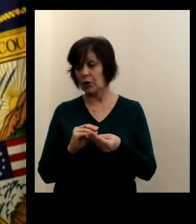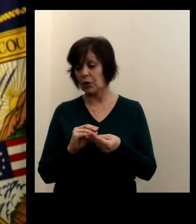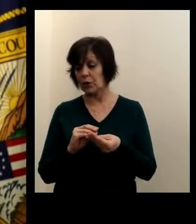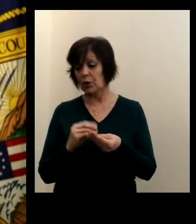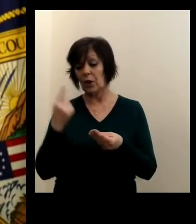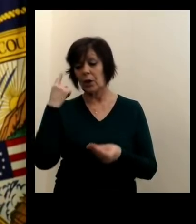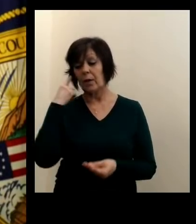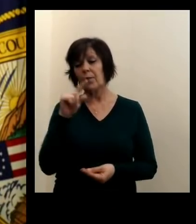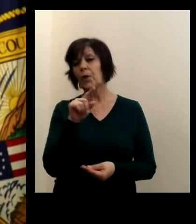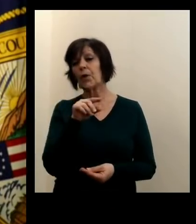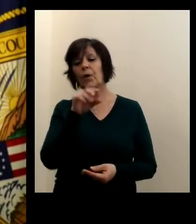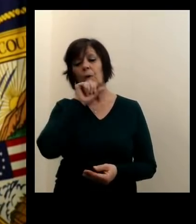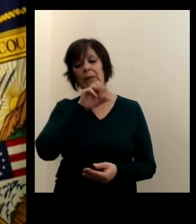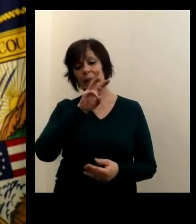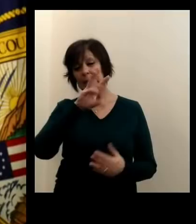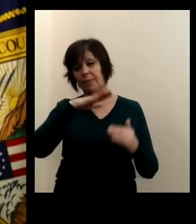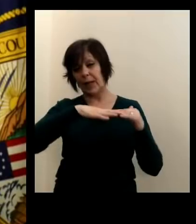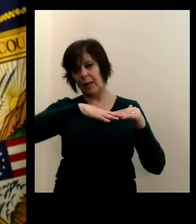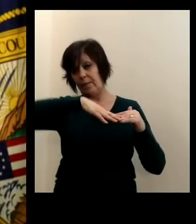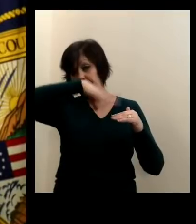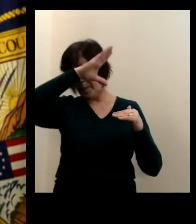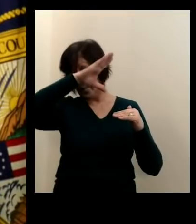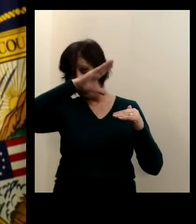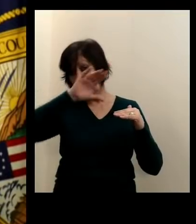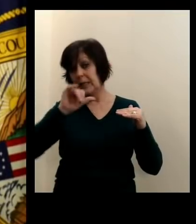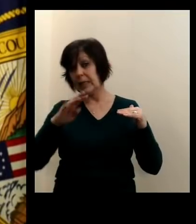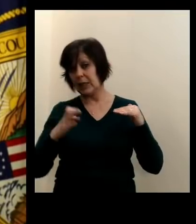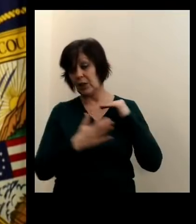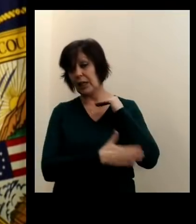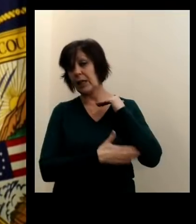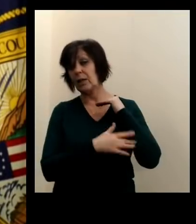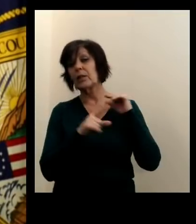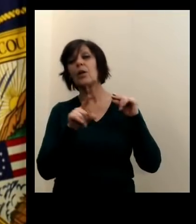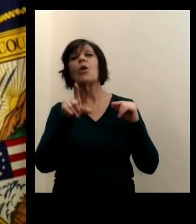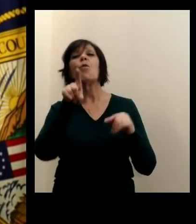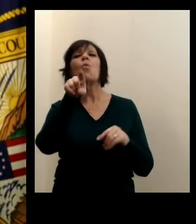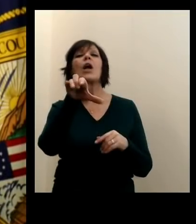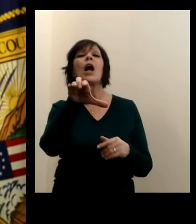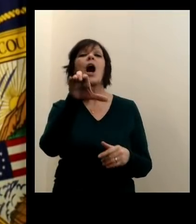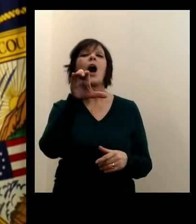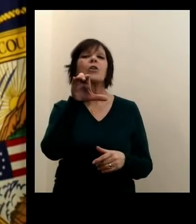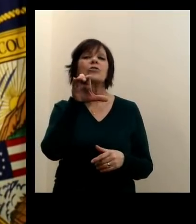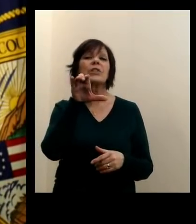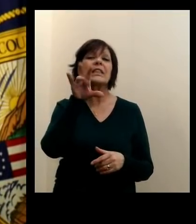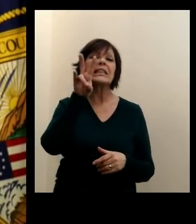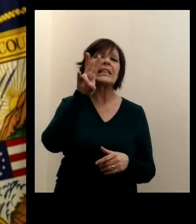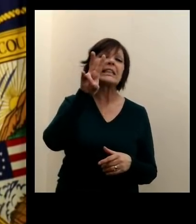for the 65 and plus category in Erie County, we're talking about